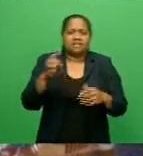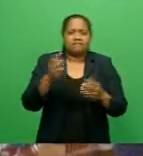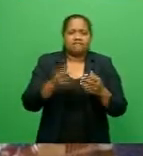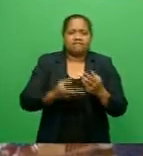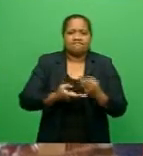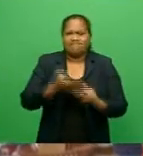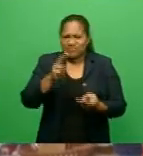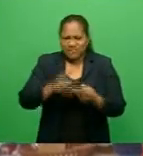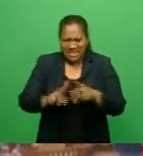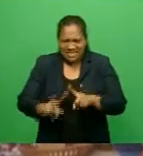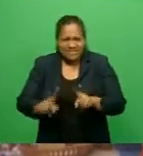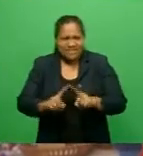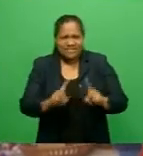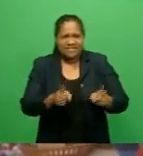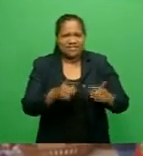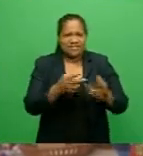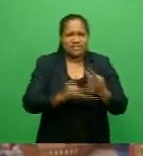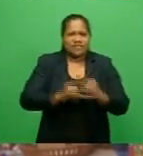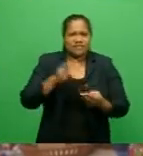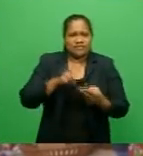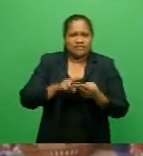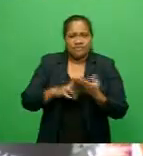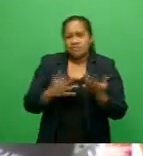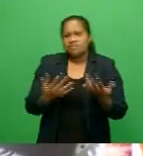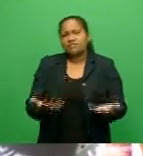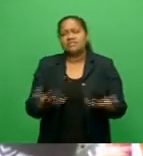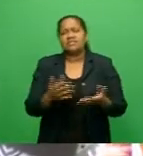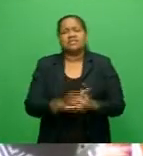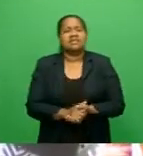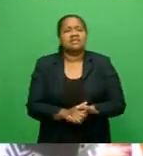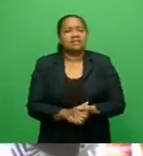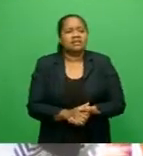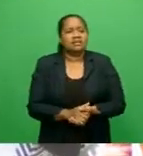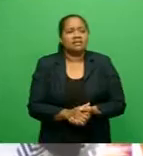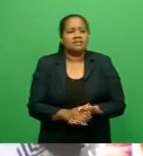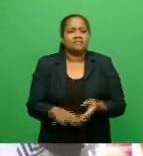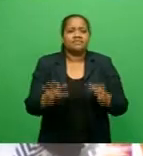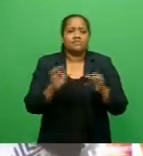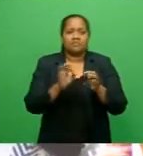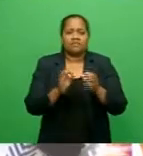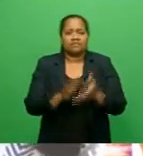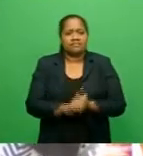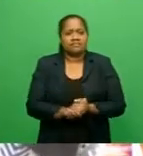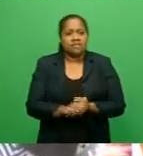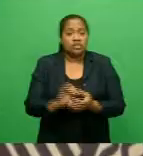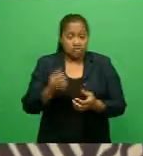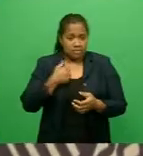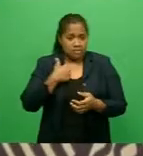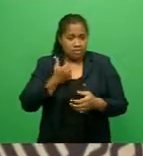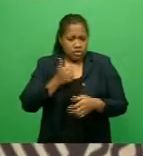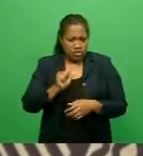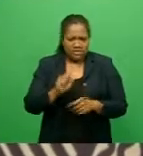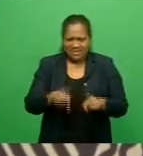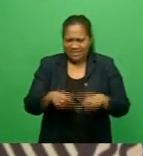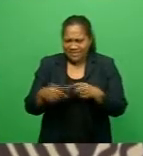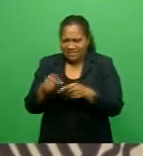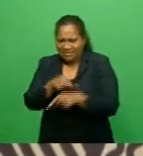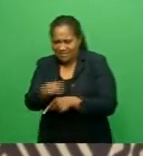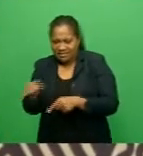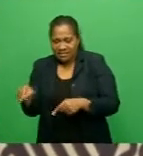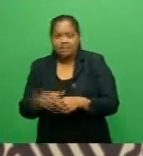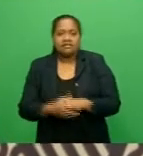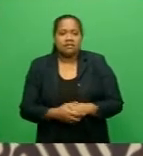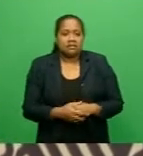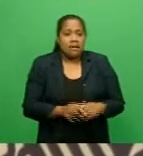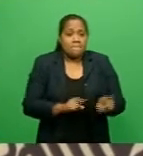which I've got the plant over there. I have to let the customers know what rosella plant is. So I use that. She says most of her